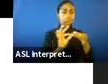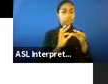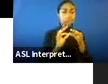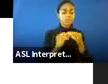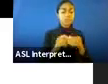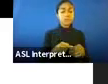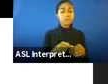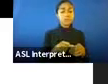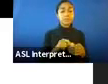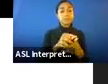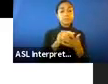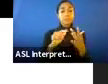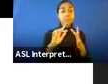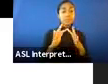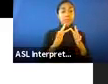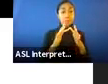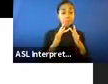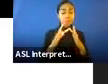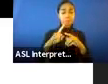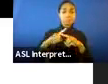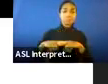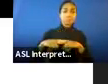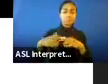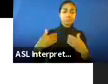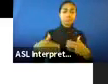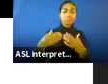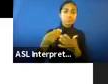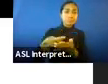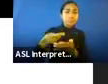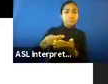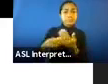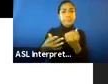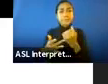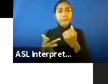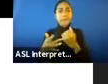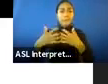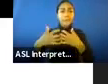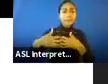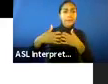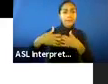on highly mechanized, capital and technology intensive